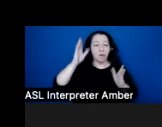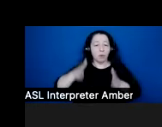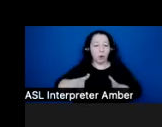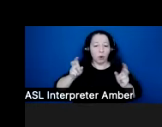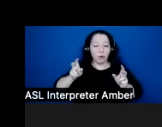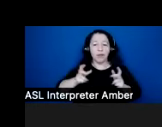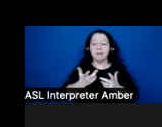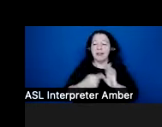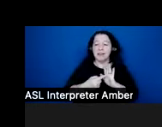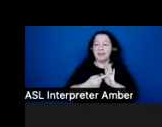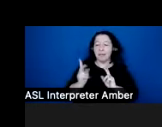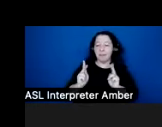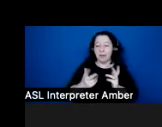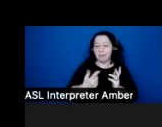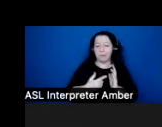shared with like,